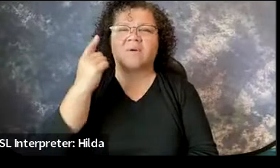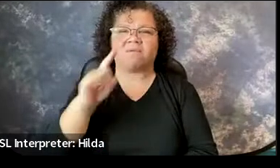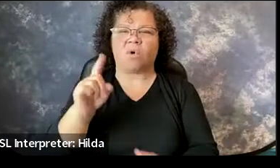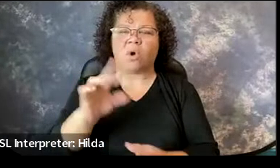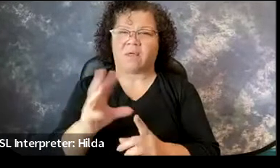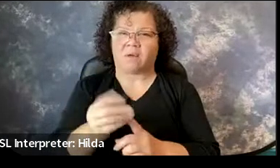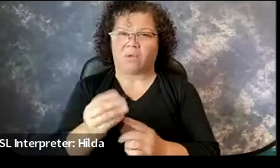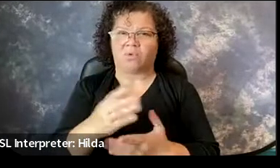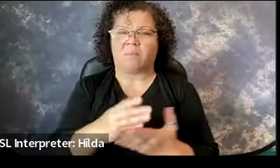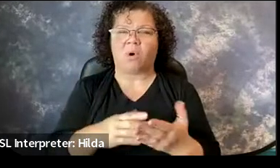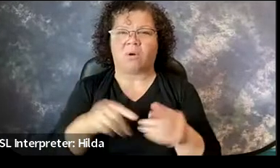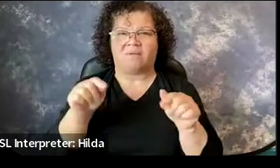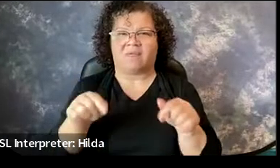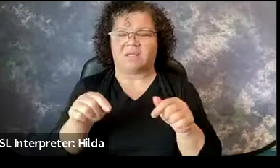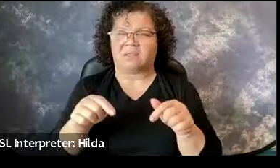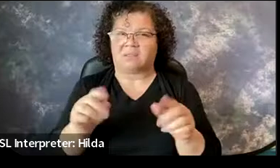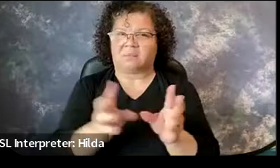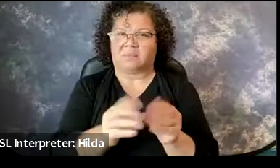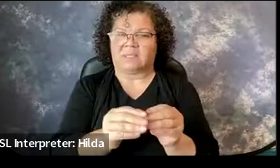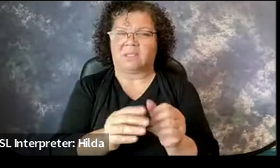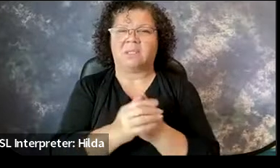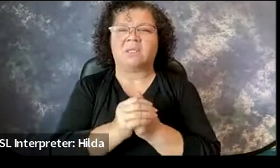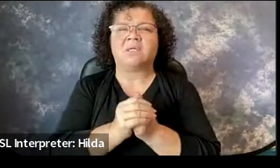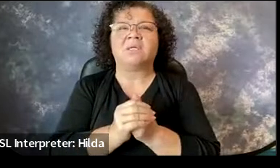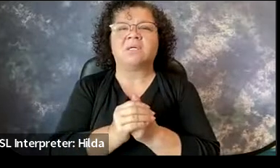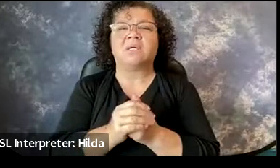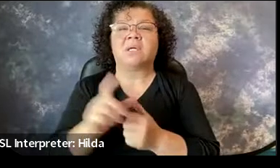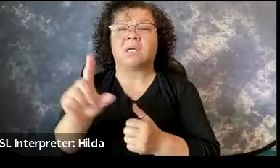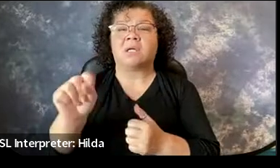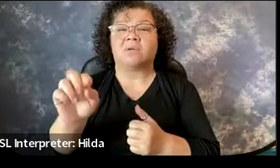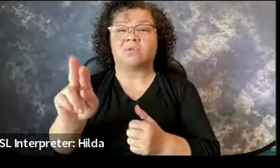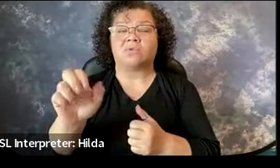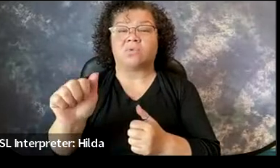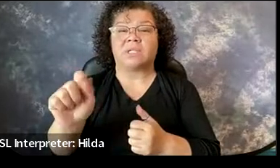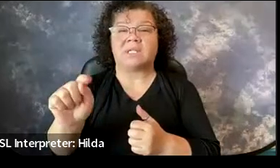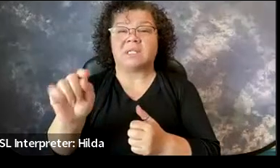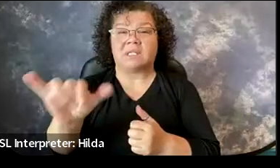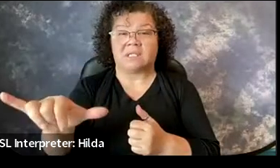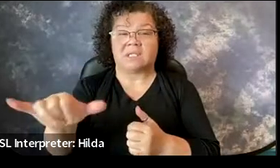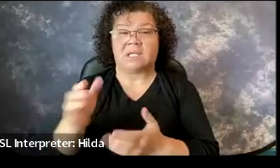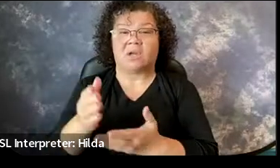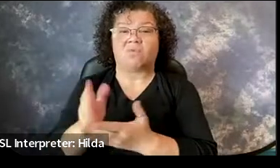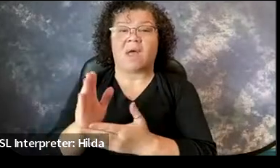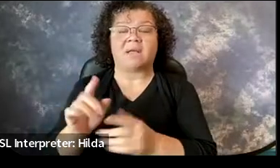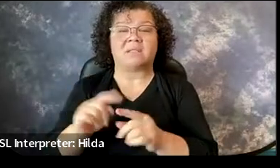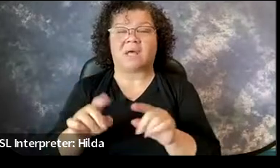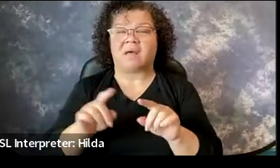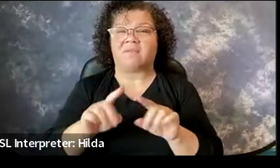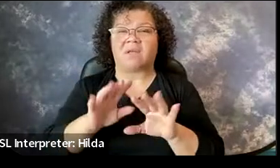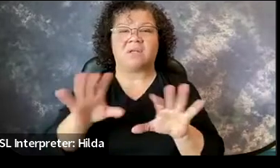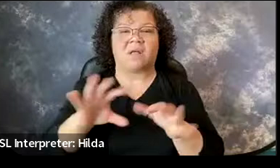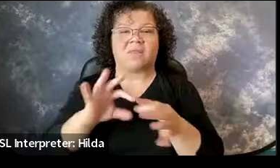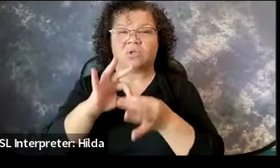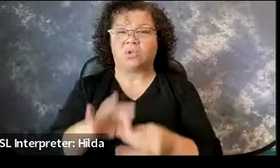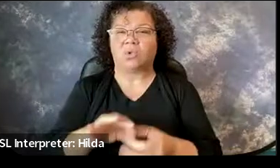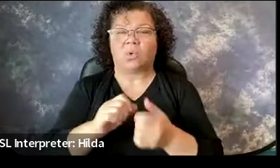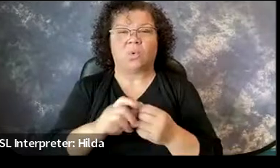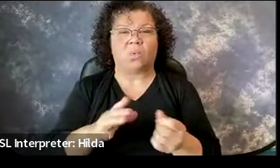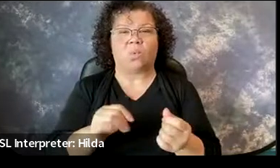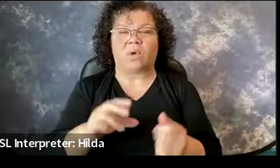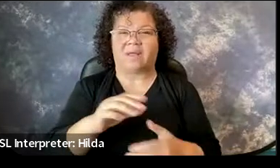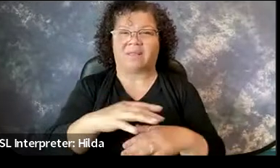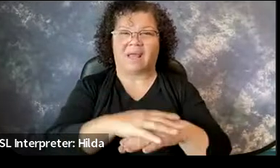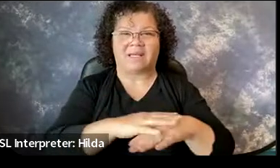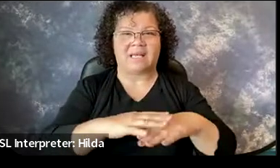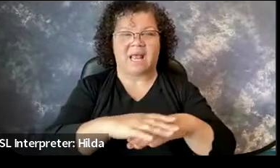bring up that treaty rights have nothing to do with native rights in this area, that our